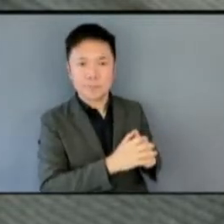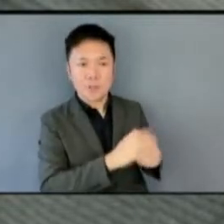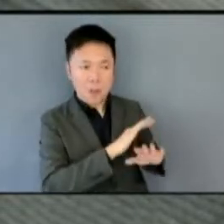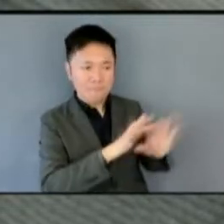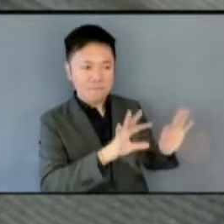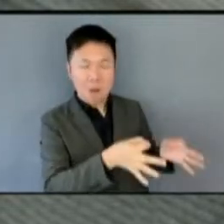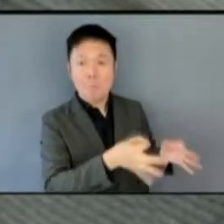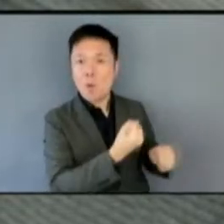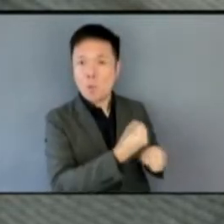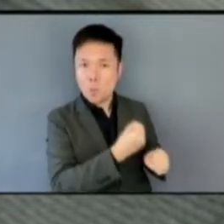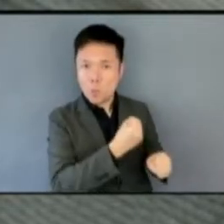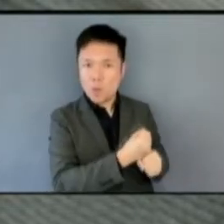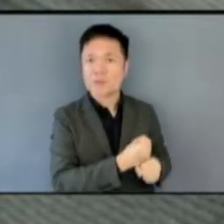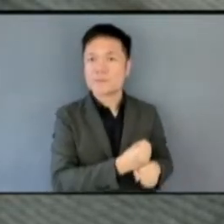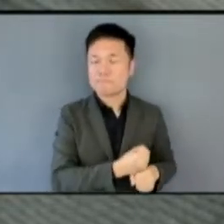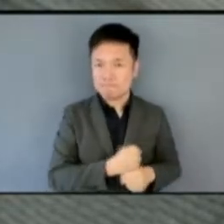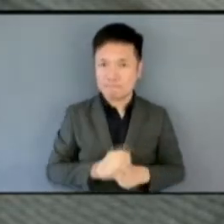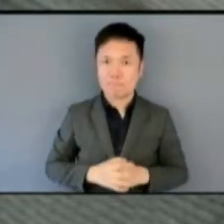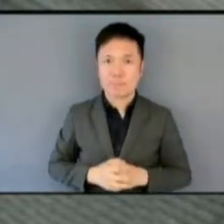workers as well. So I think